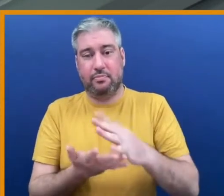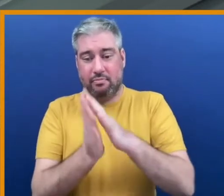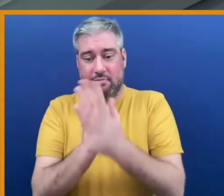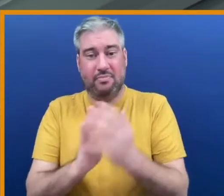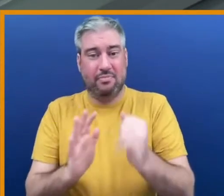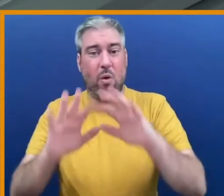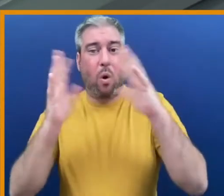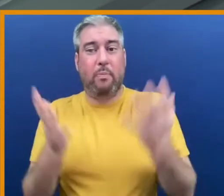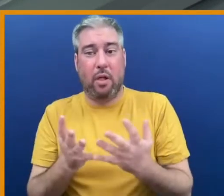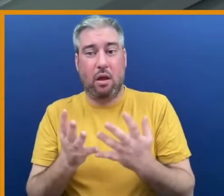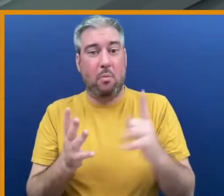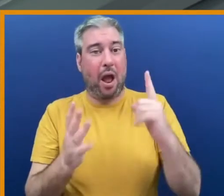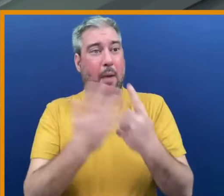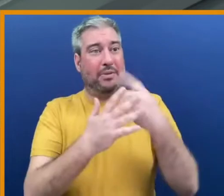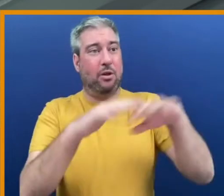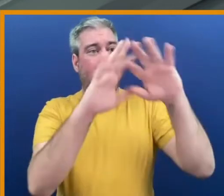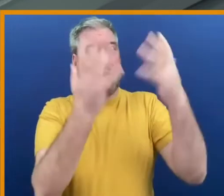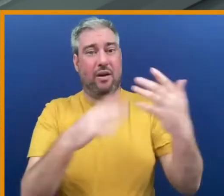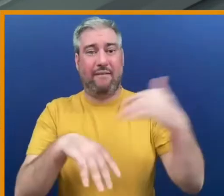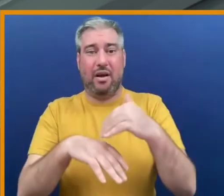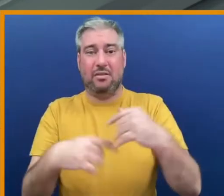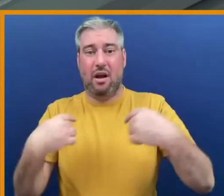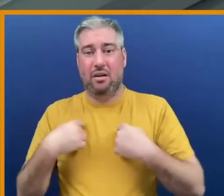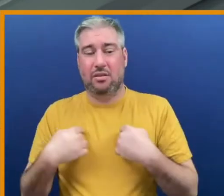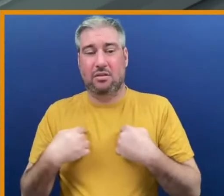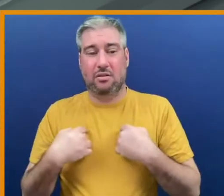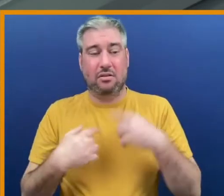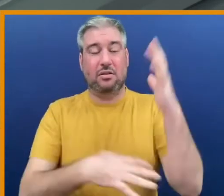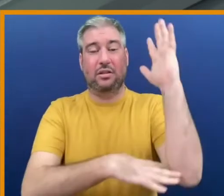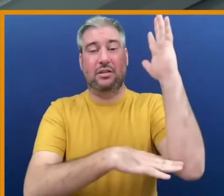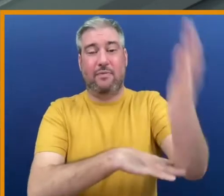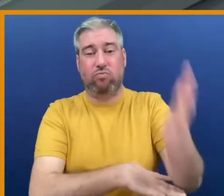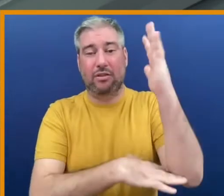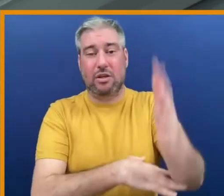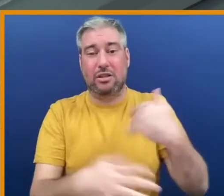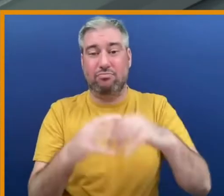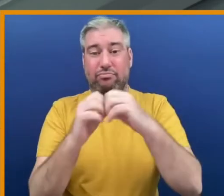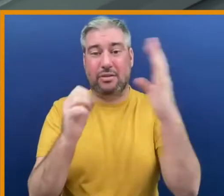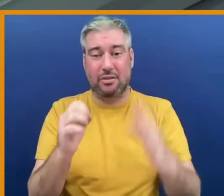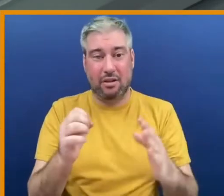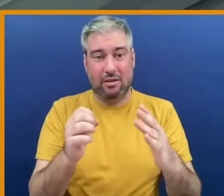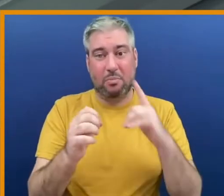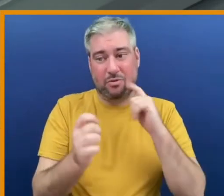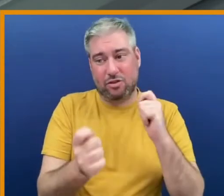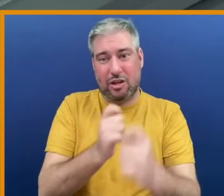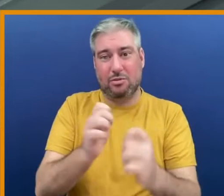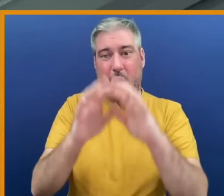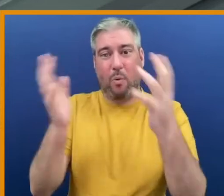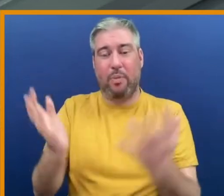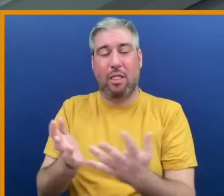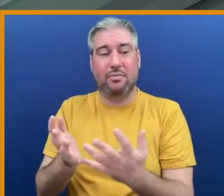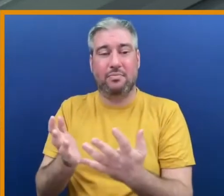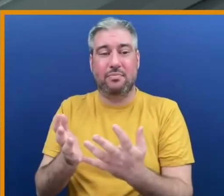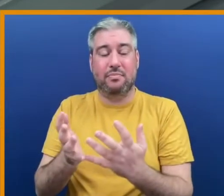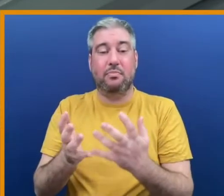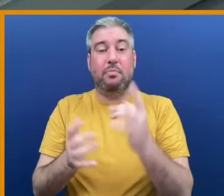destruction of nesting bird sites depopulates our bird populations, and overfishing harms fish stocks around the UK, as well as our